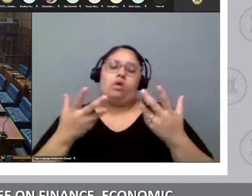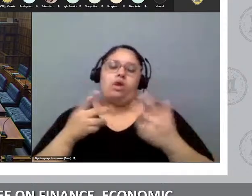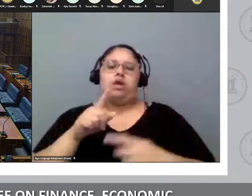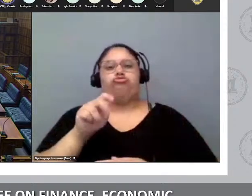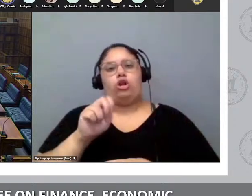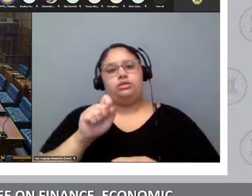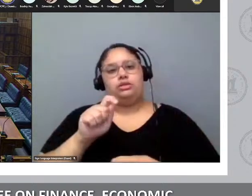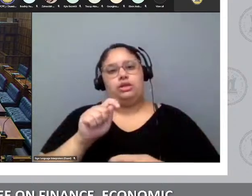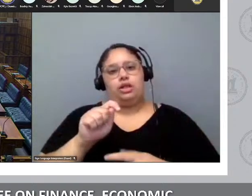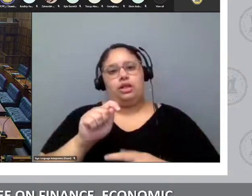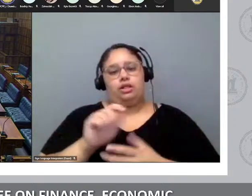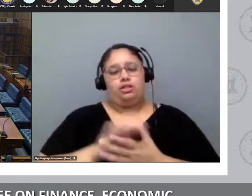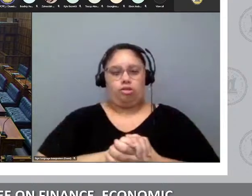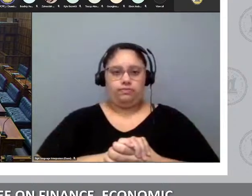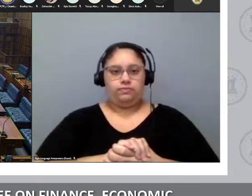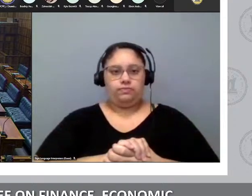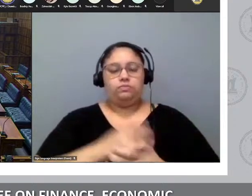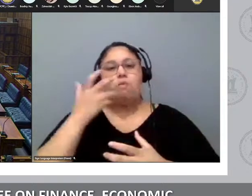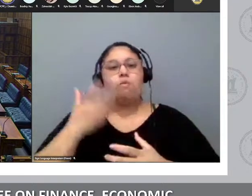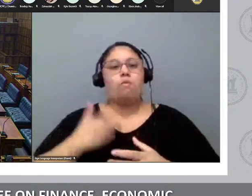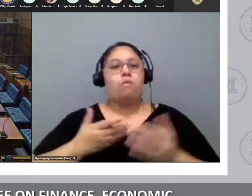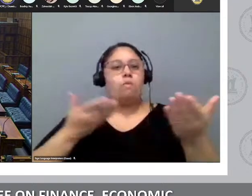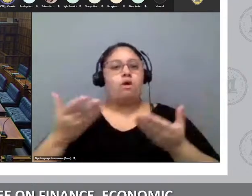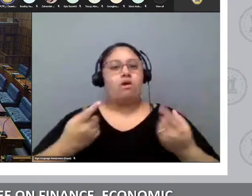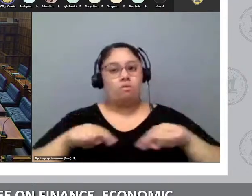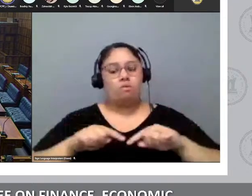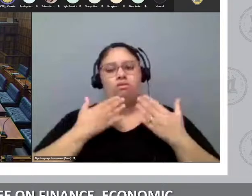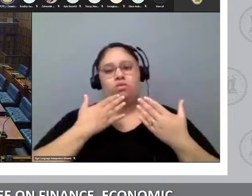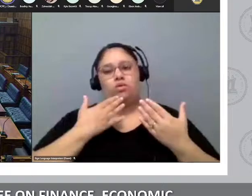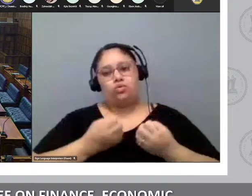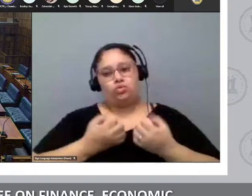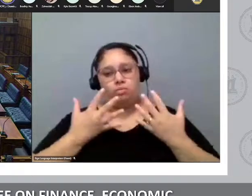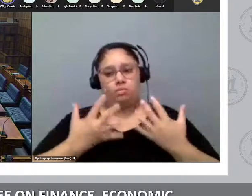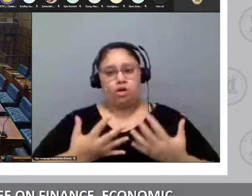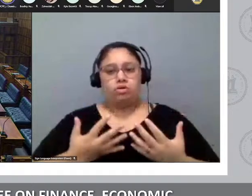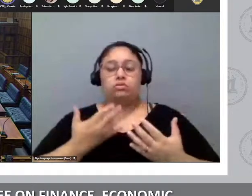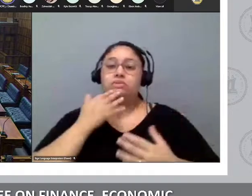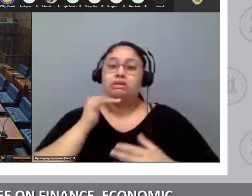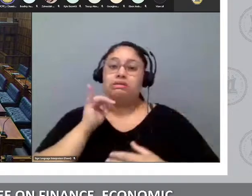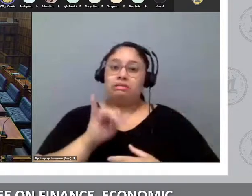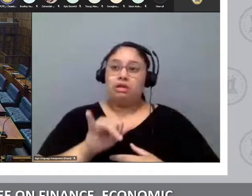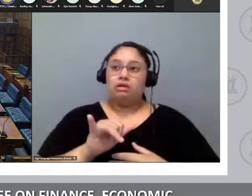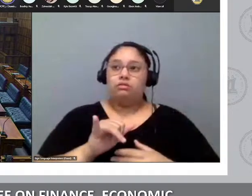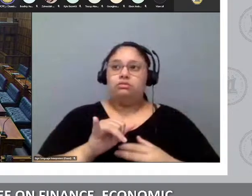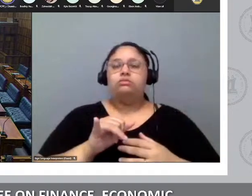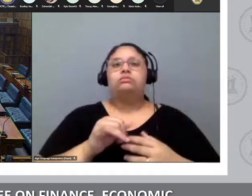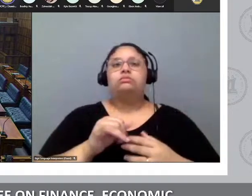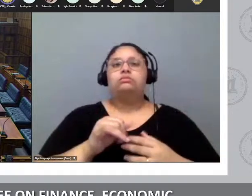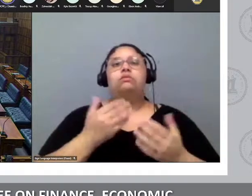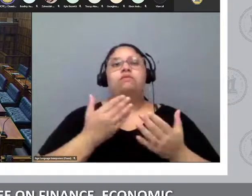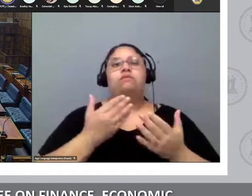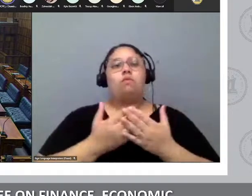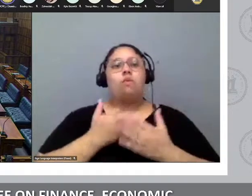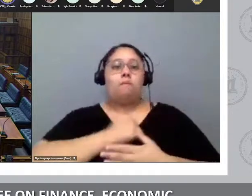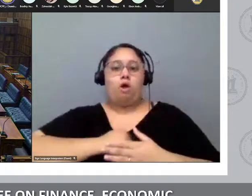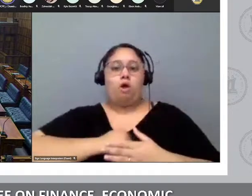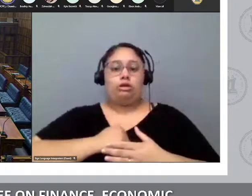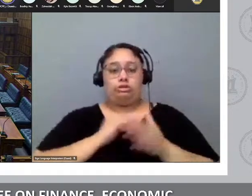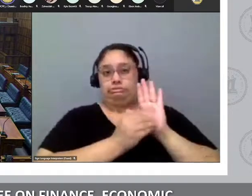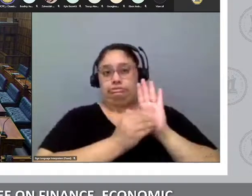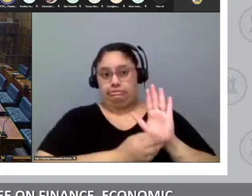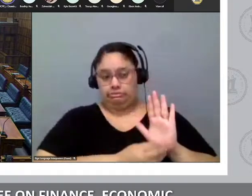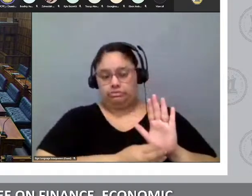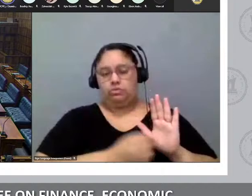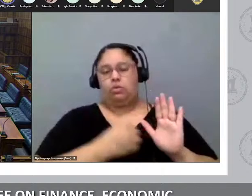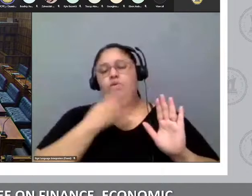clet warm welcome to you all thank you very much um so that with that in terms of apologies we do note the apologies of some